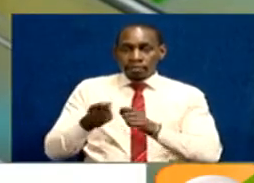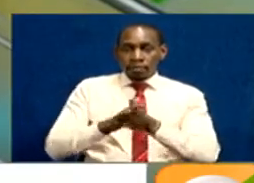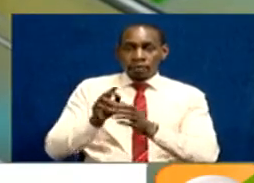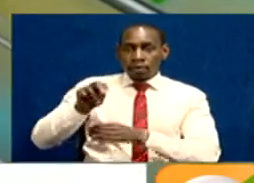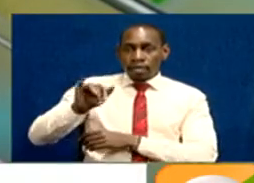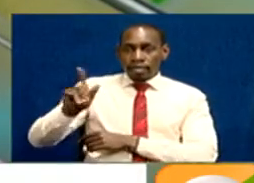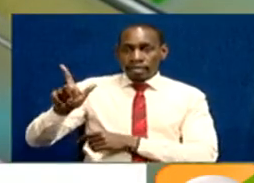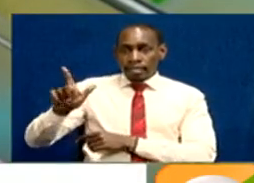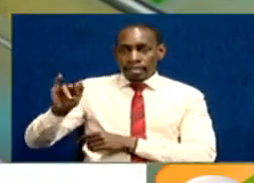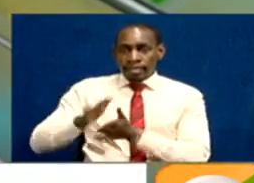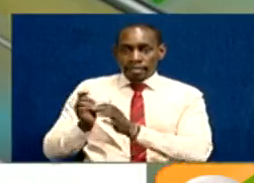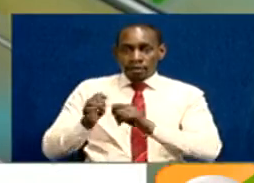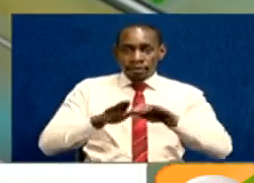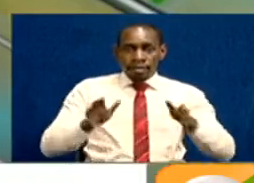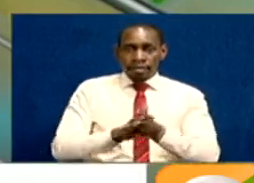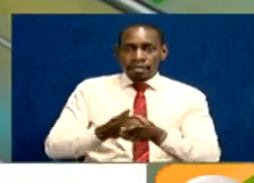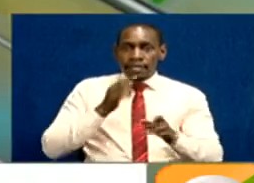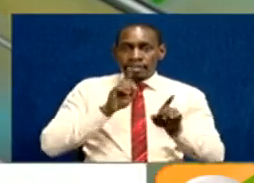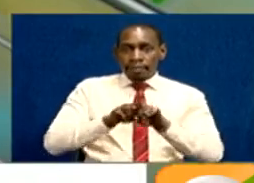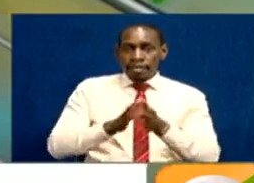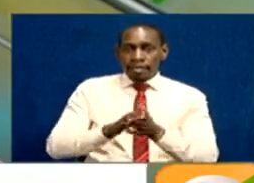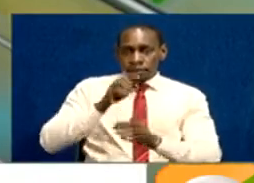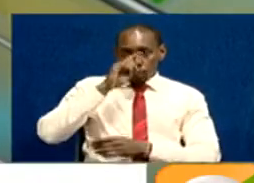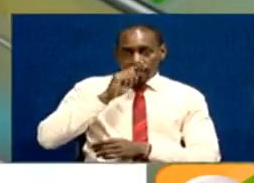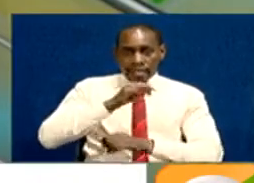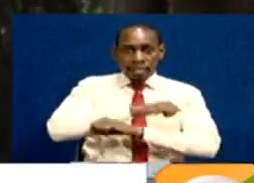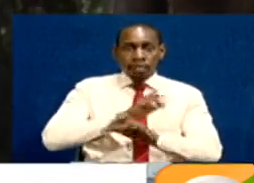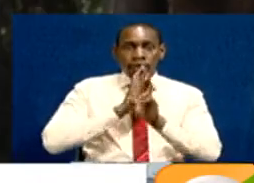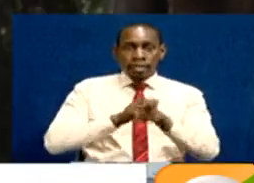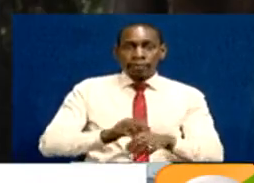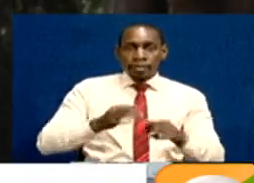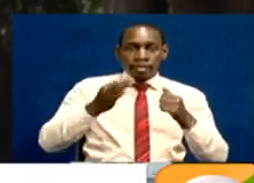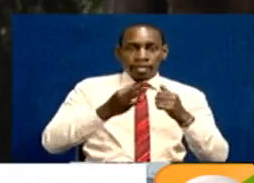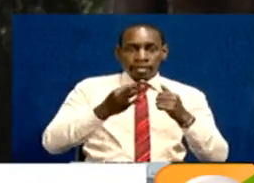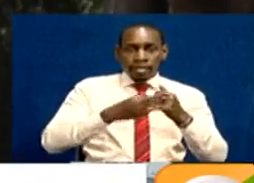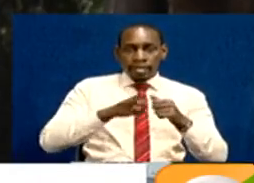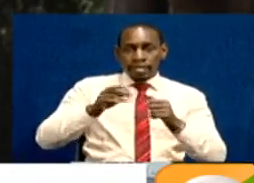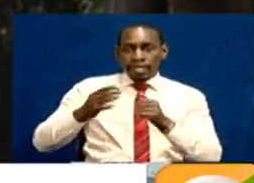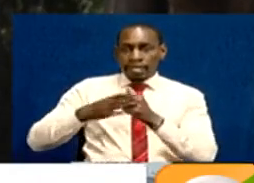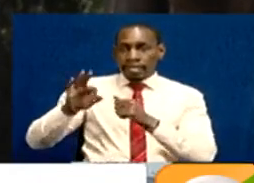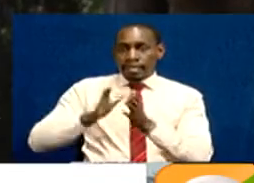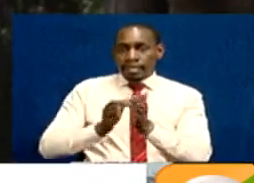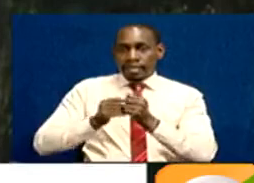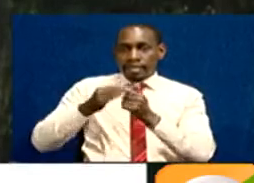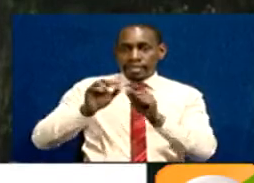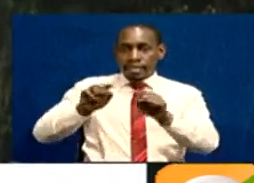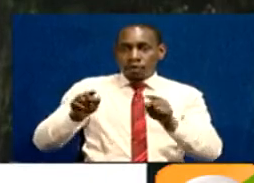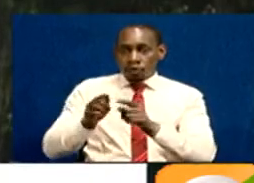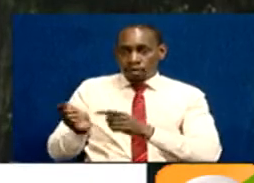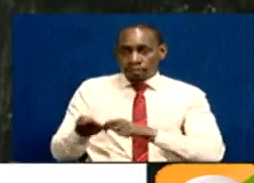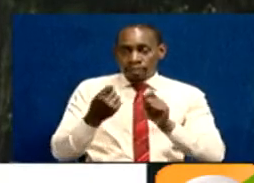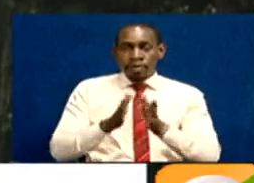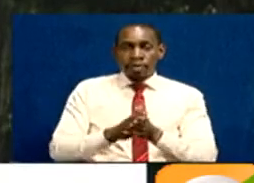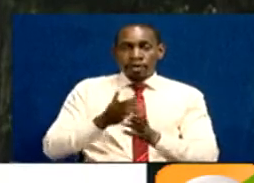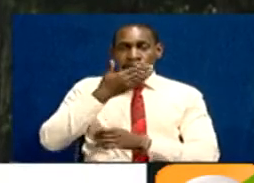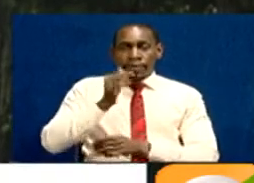Golf and Country Club. The siblings from Aga Khan Academy posted 83 and 93 points in 18-hole tournament to